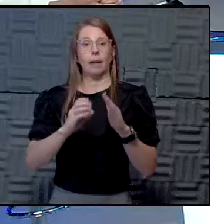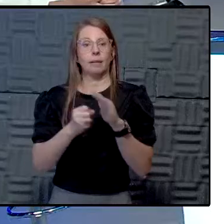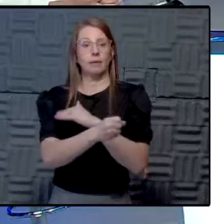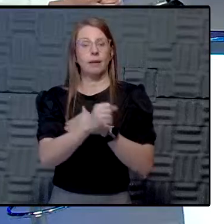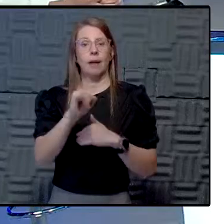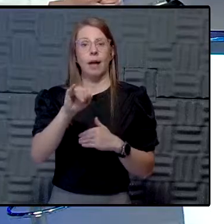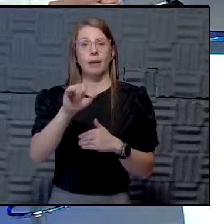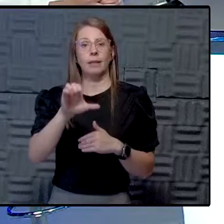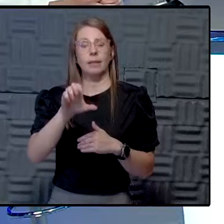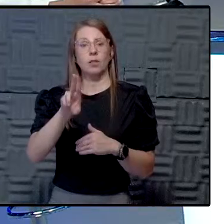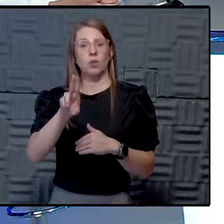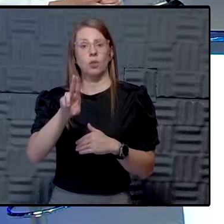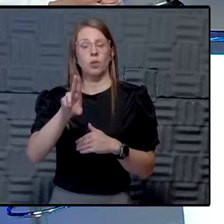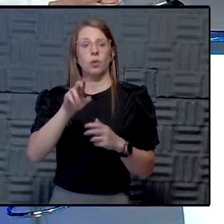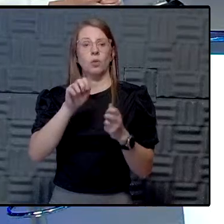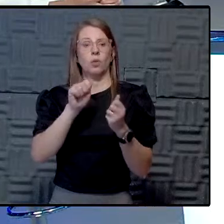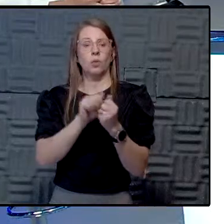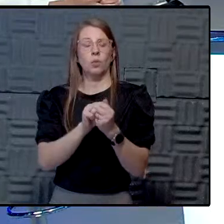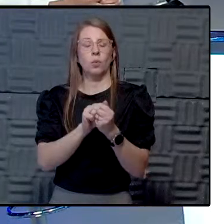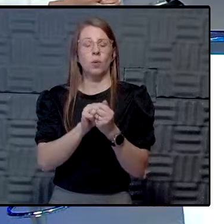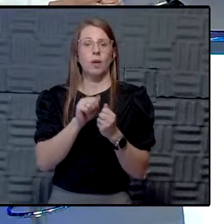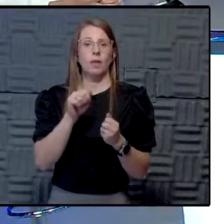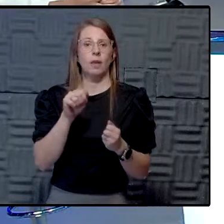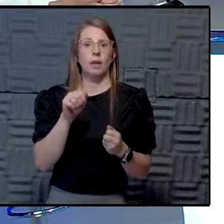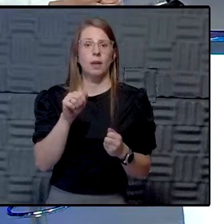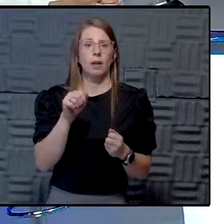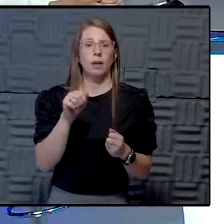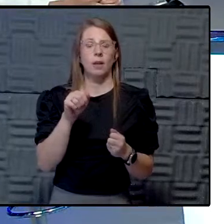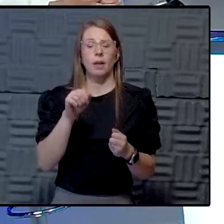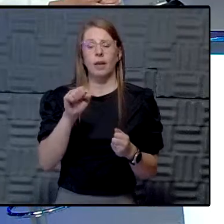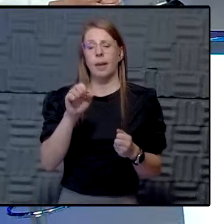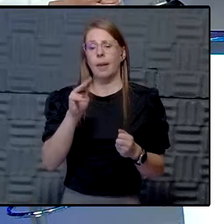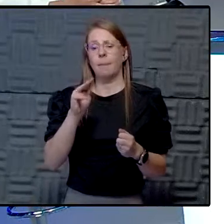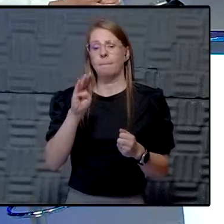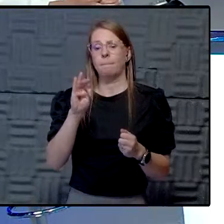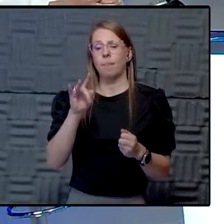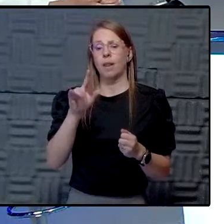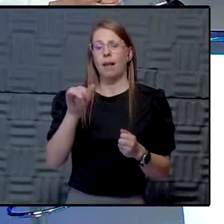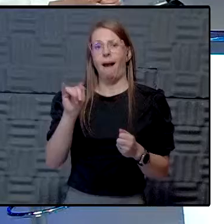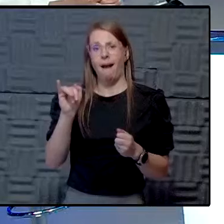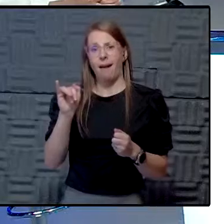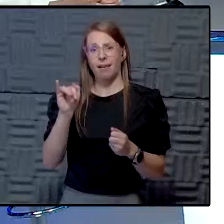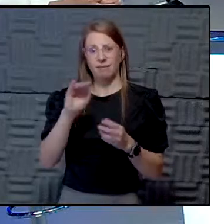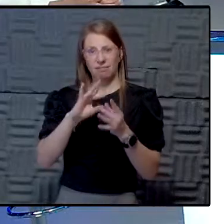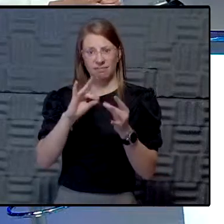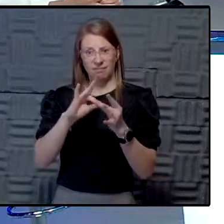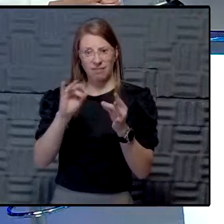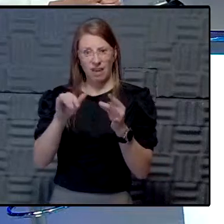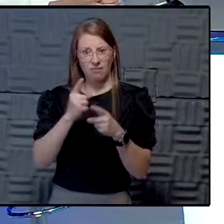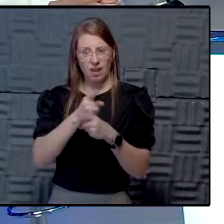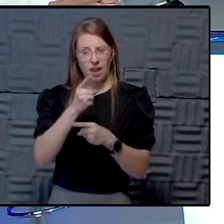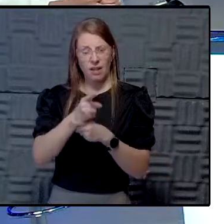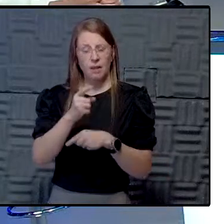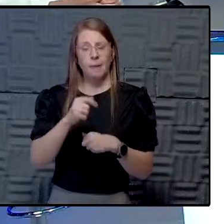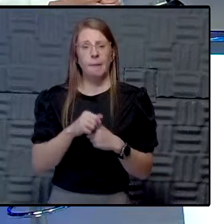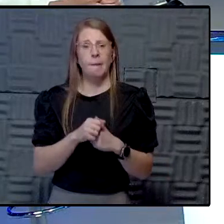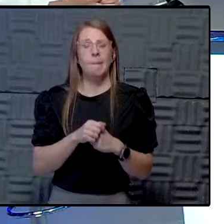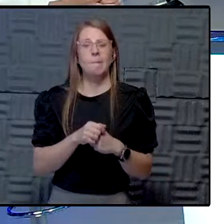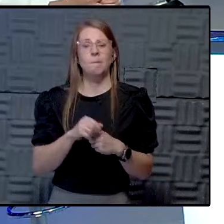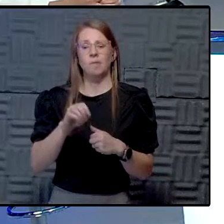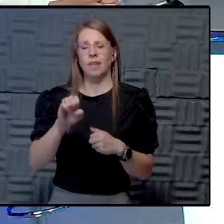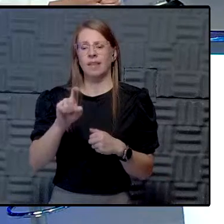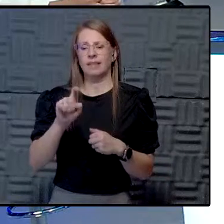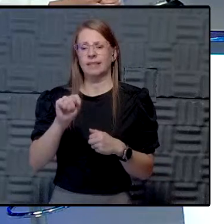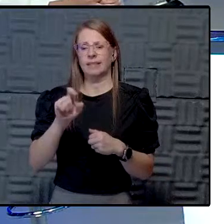with an extensive diffuse pulmonary emboli. Yes. Did I say that right? You did a Thank great you. job. You nailed it. And she said it was